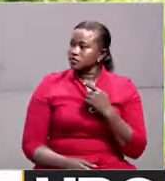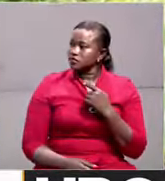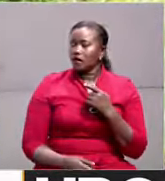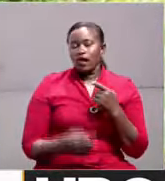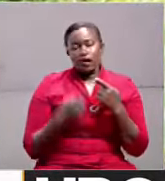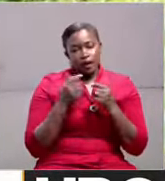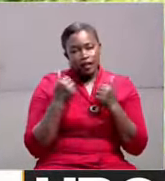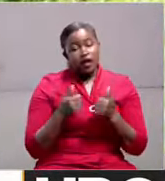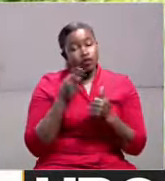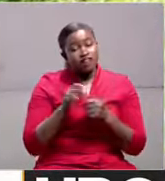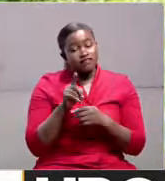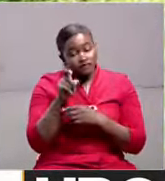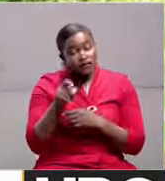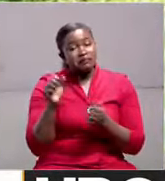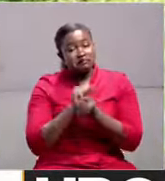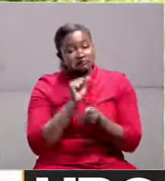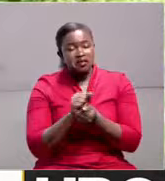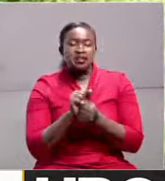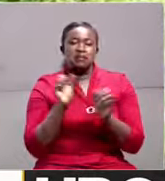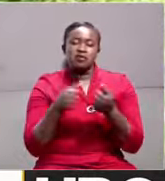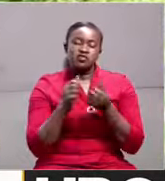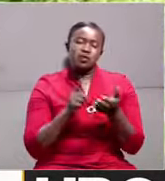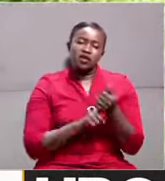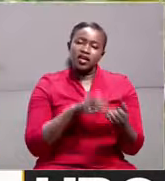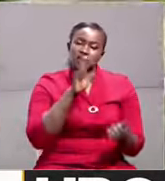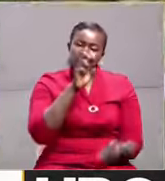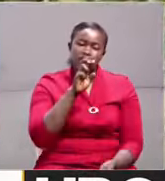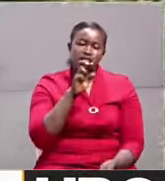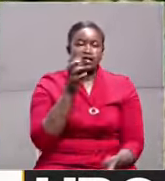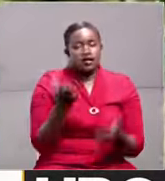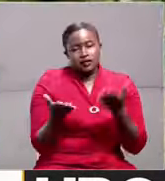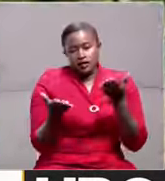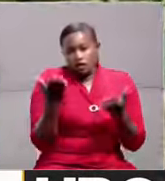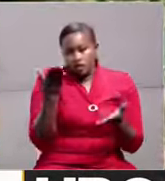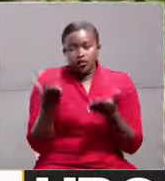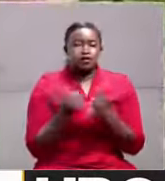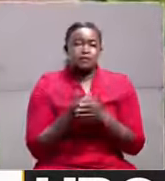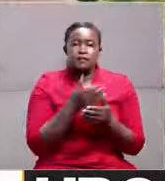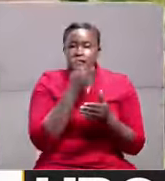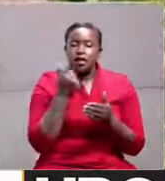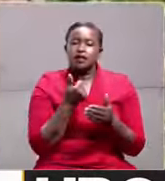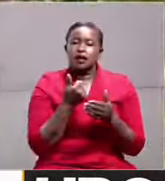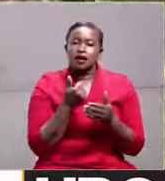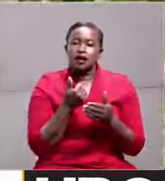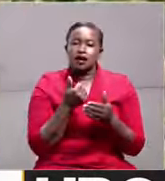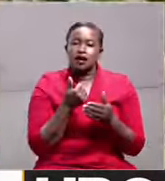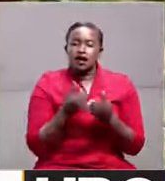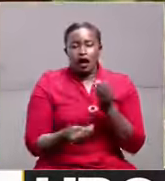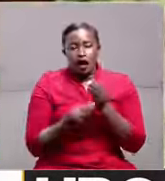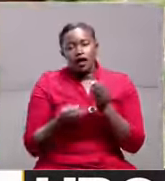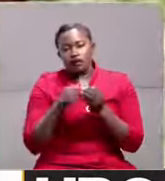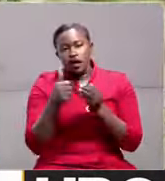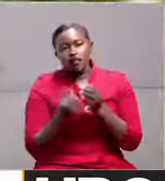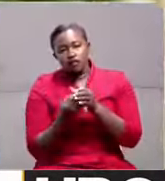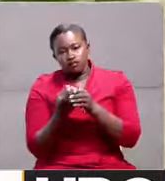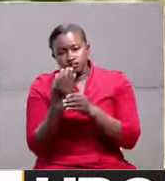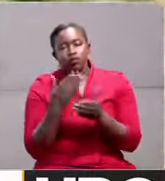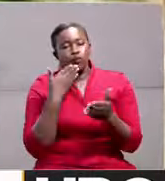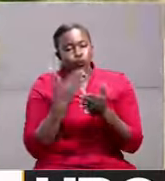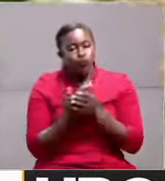kusaba president ngamvude kuchaka uka atuongere ensigo seedlings ensige